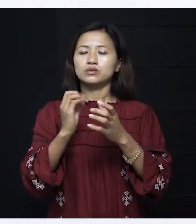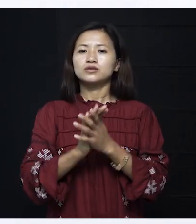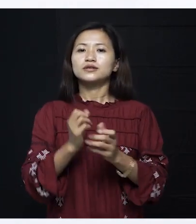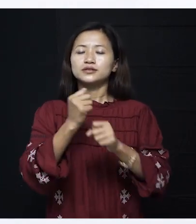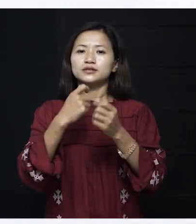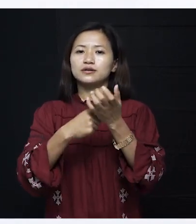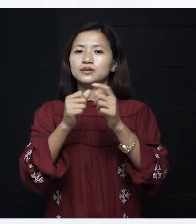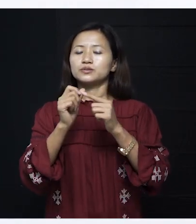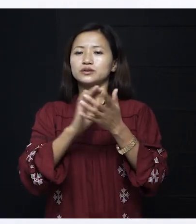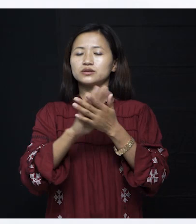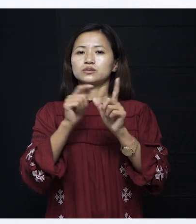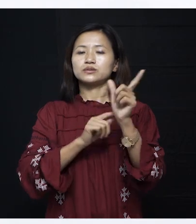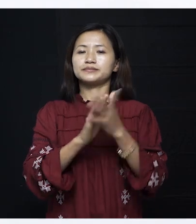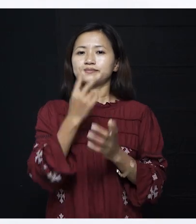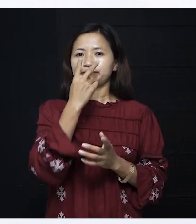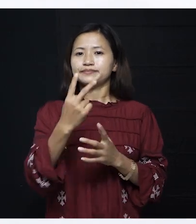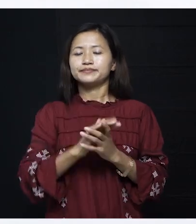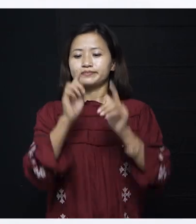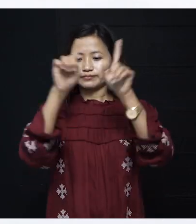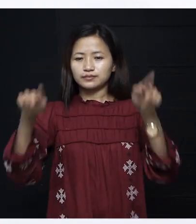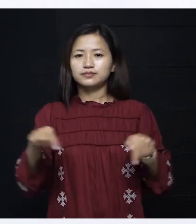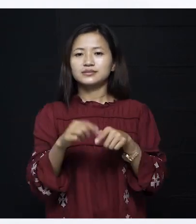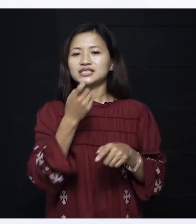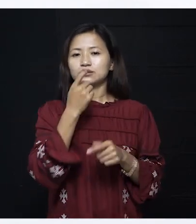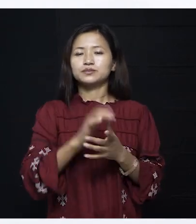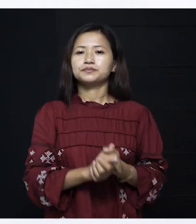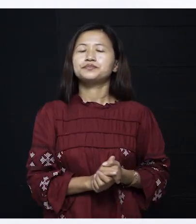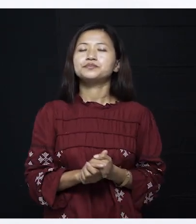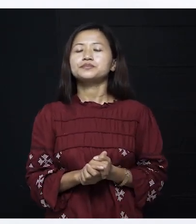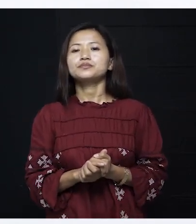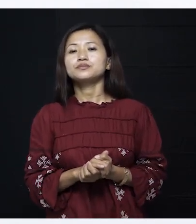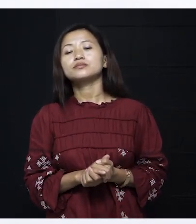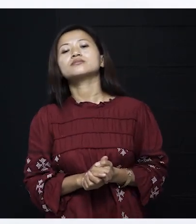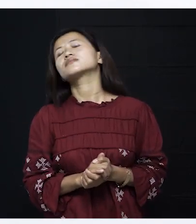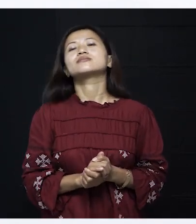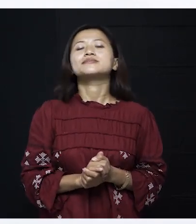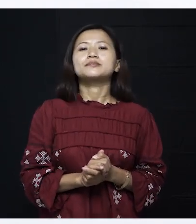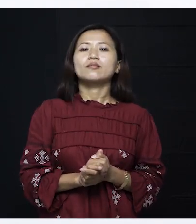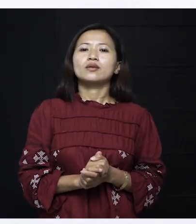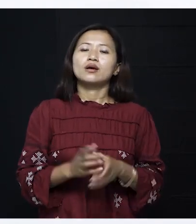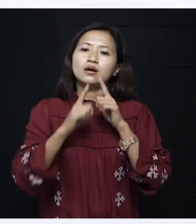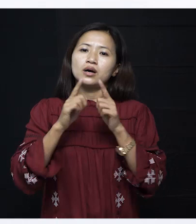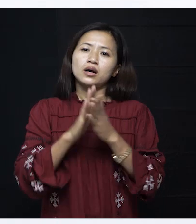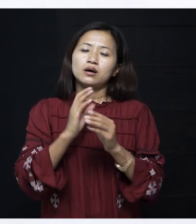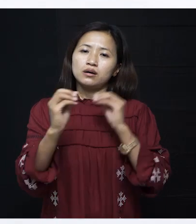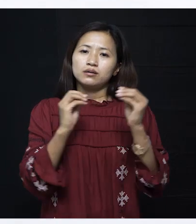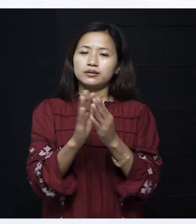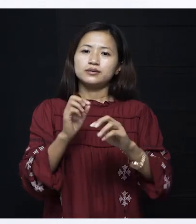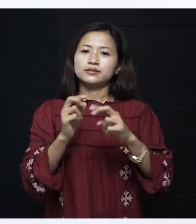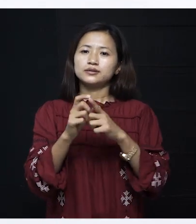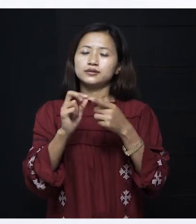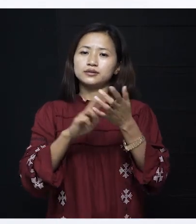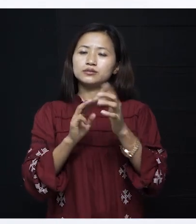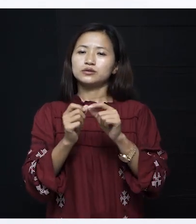Demography or demography, okay? Now, when we talk about this